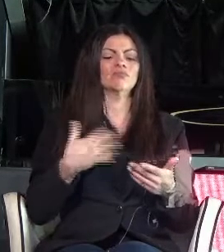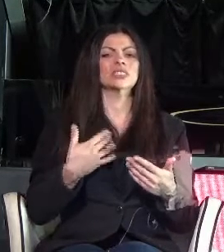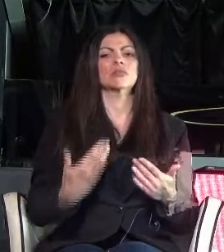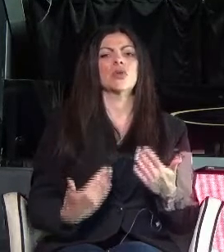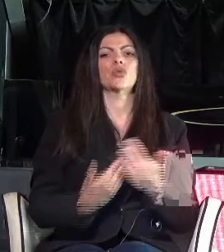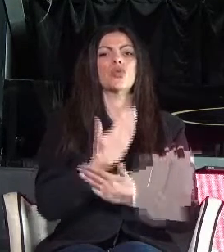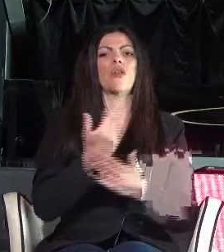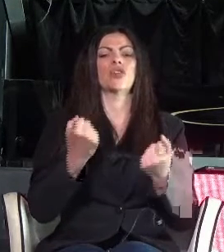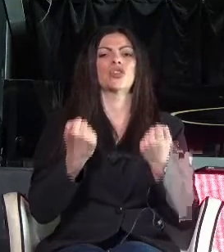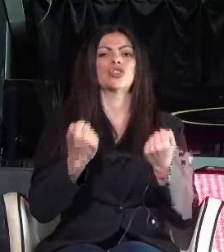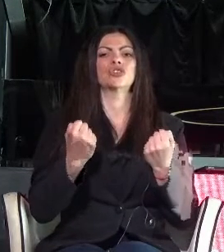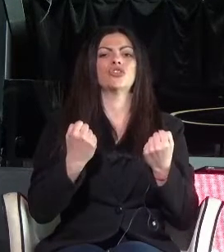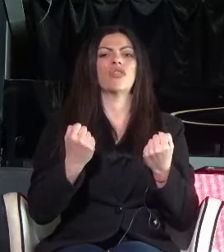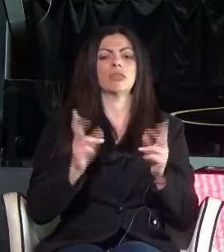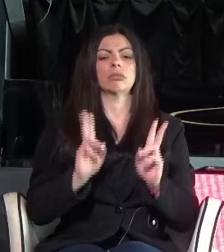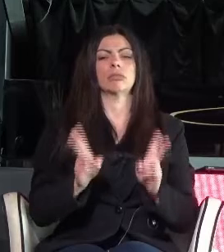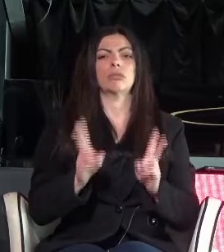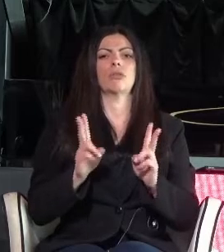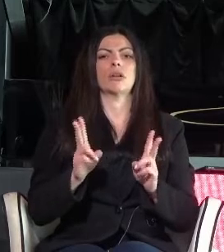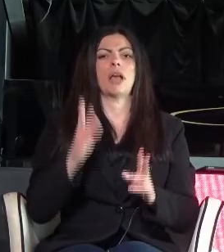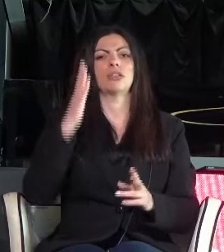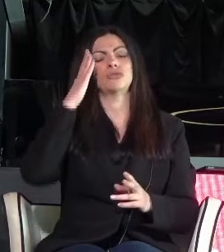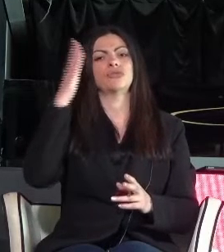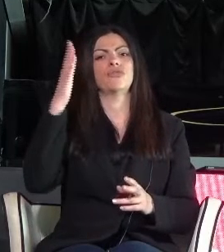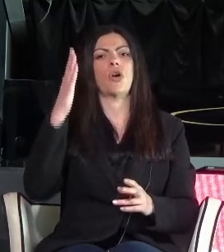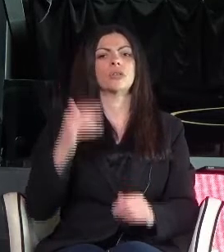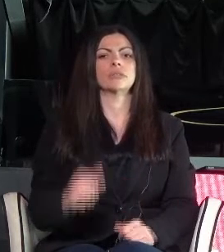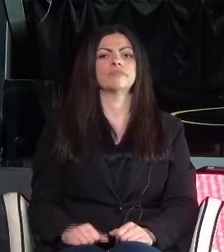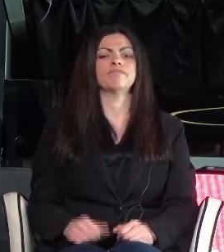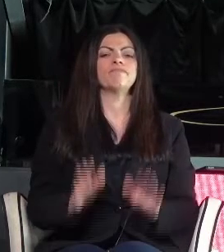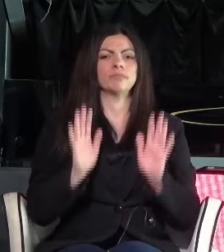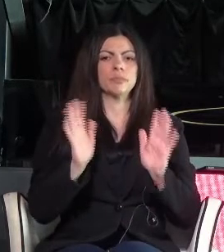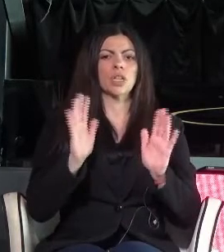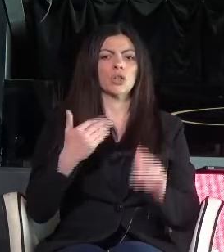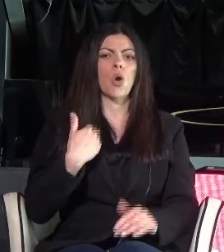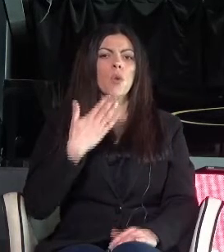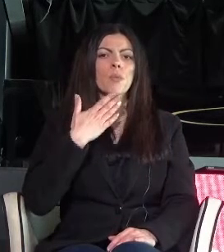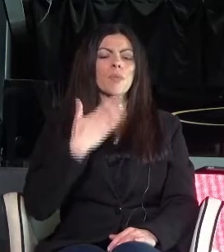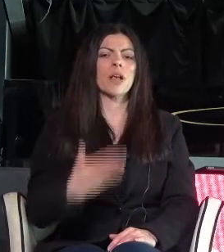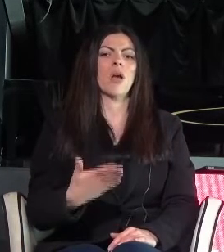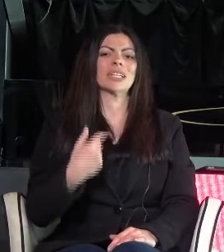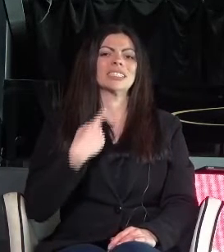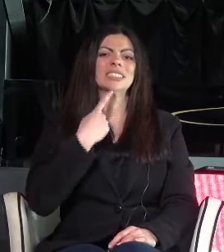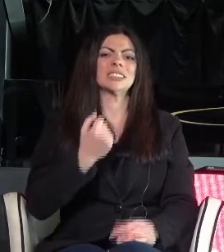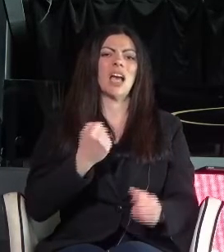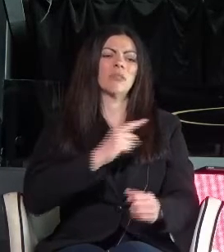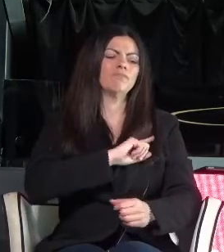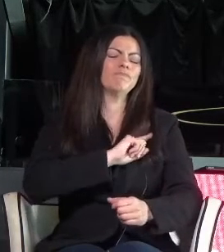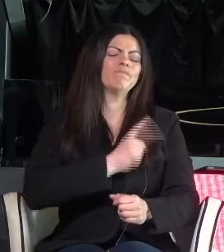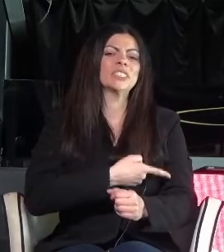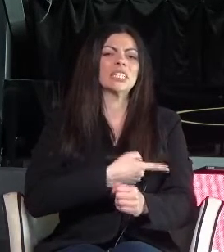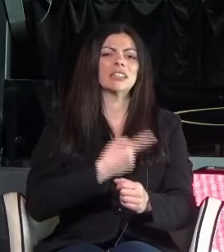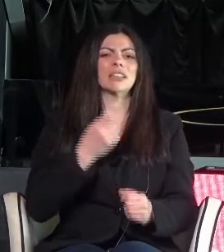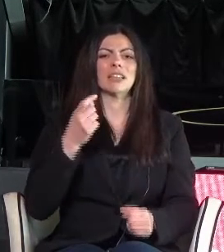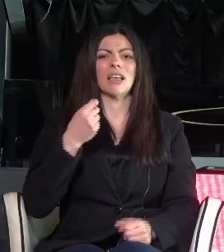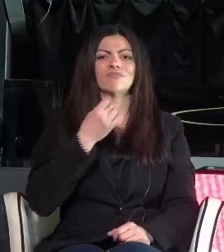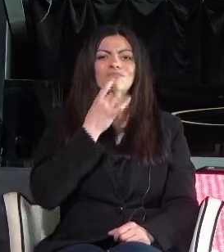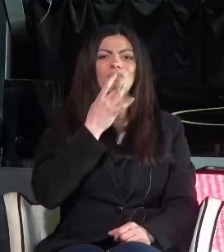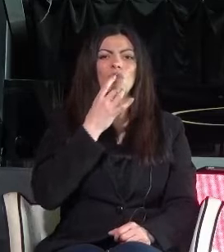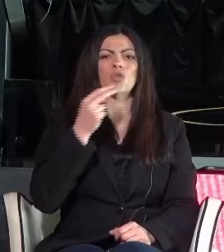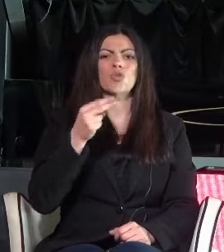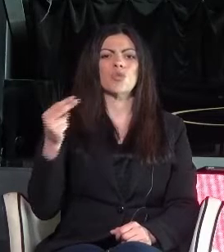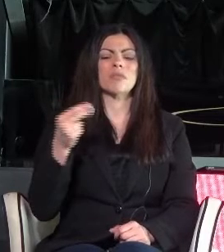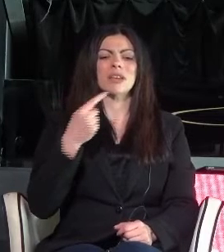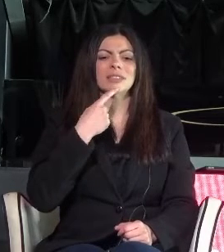Thank you so much. Thank you so much for your strong and impactful words and for your strong message of support for Ukraine right now, but